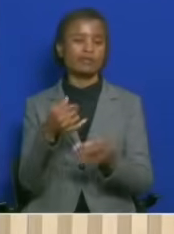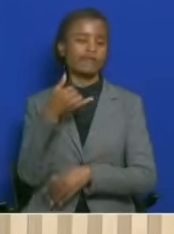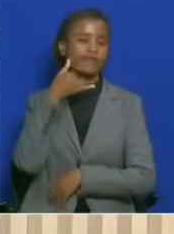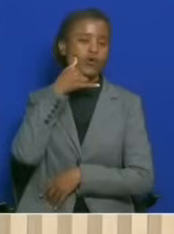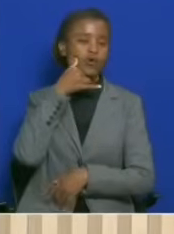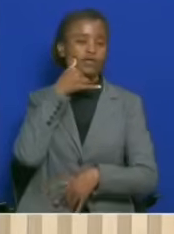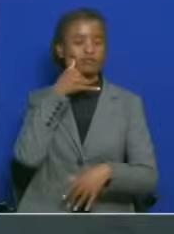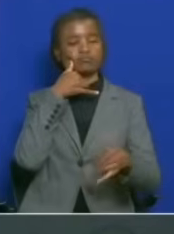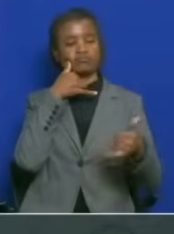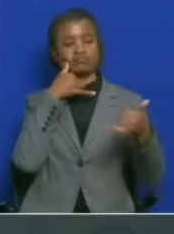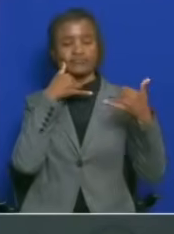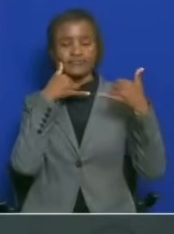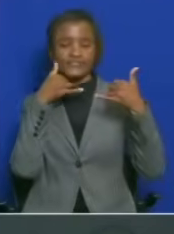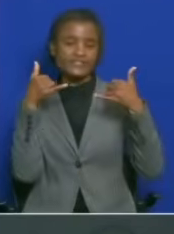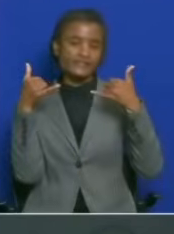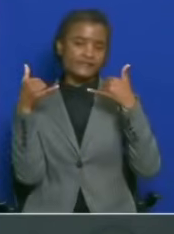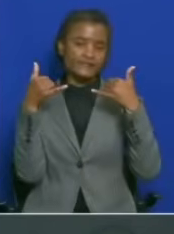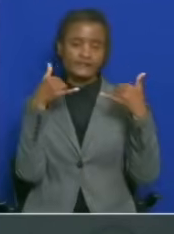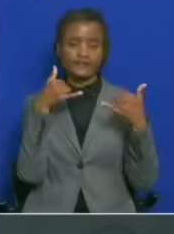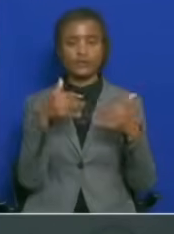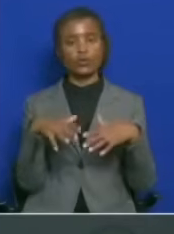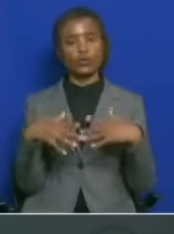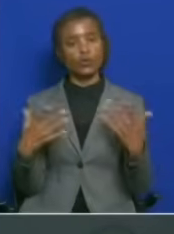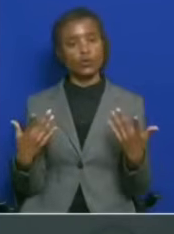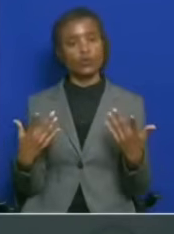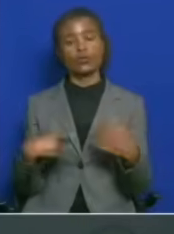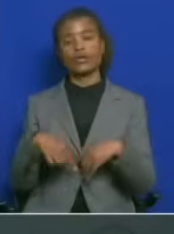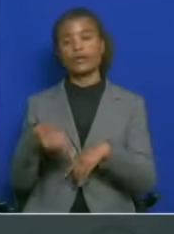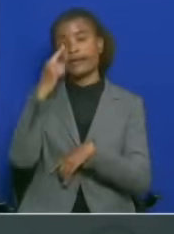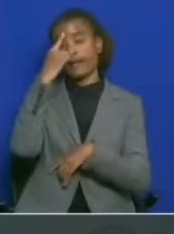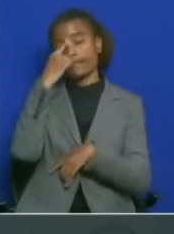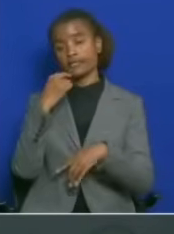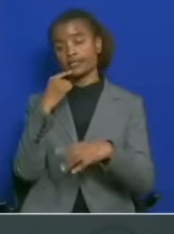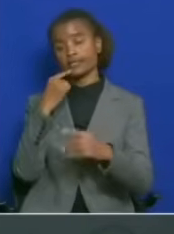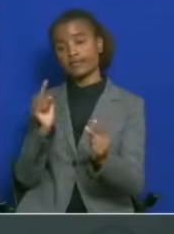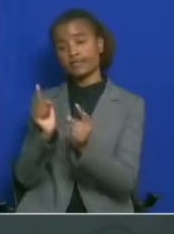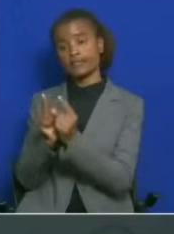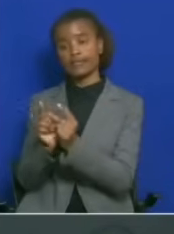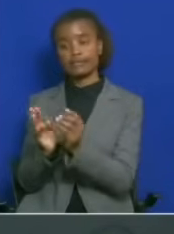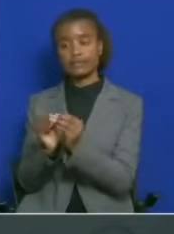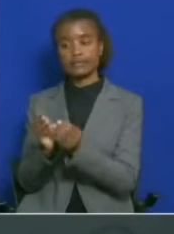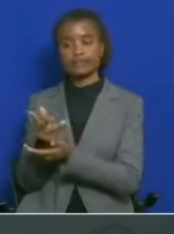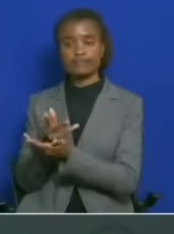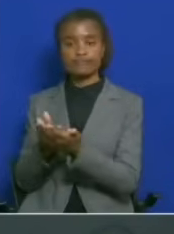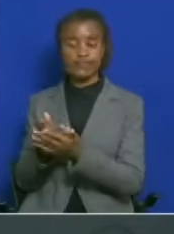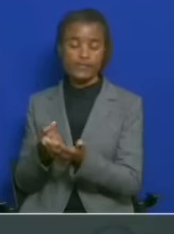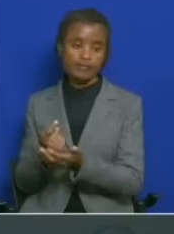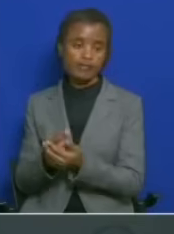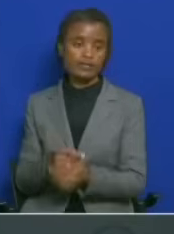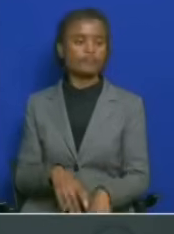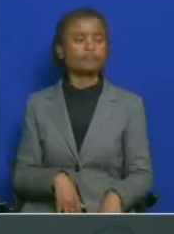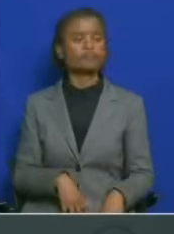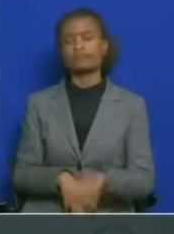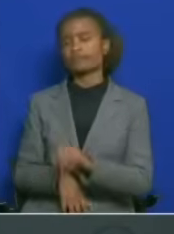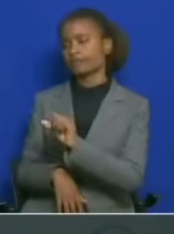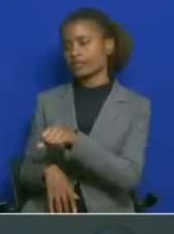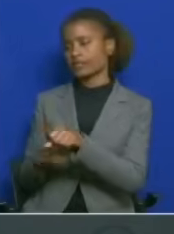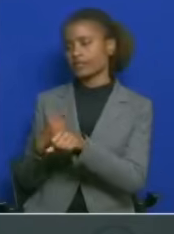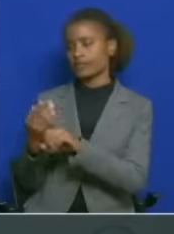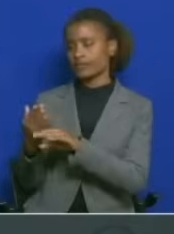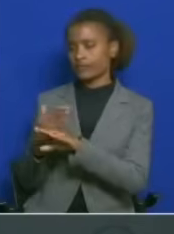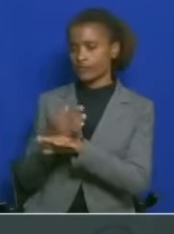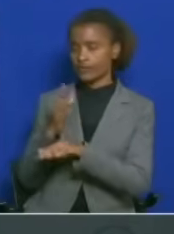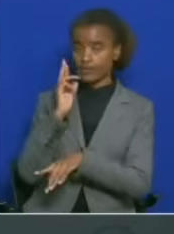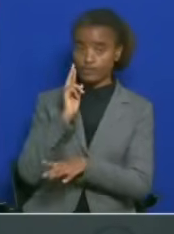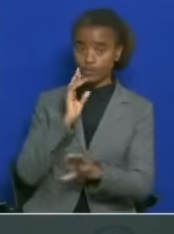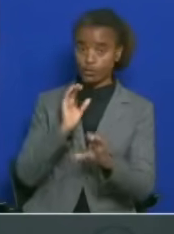yeah. I think what I'm getting at is reference to our guy in the earlier parts of the conversations.